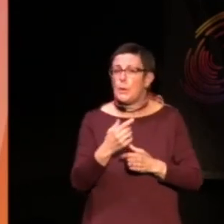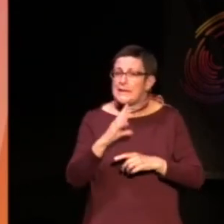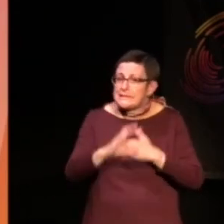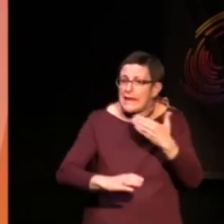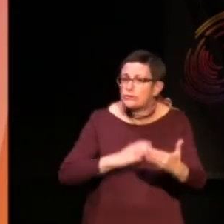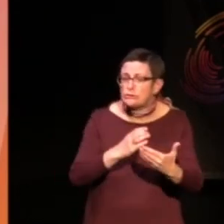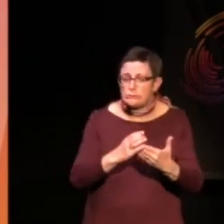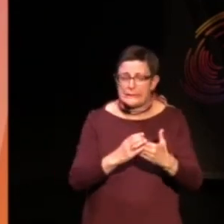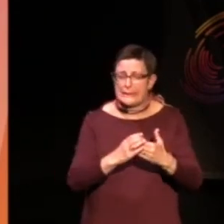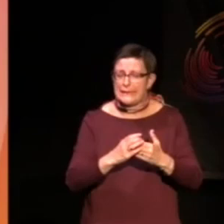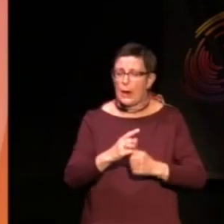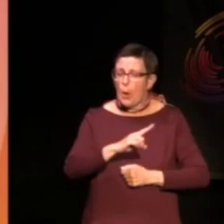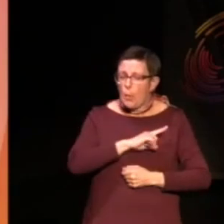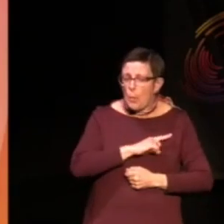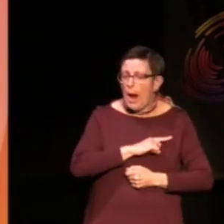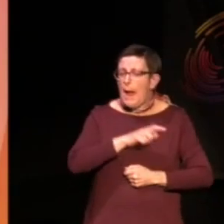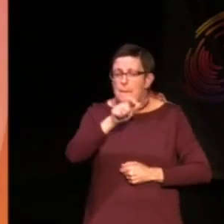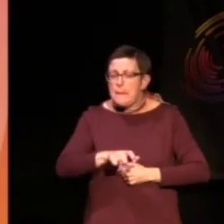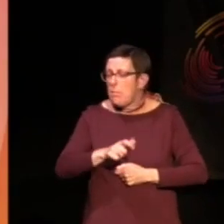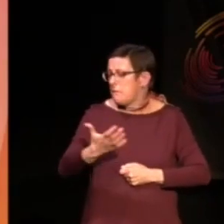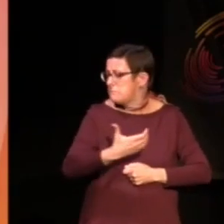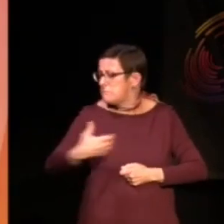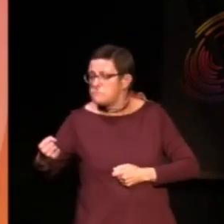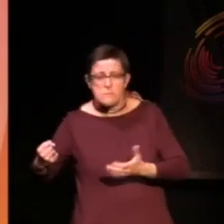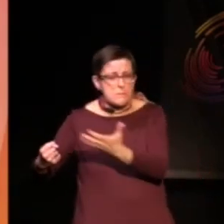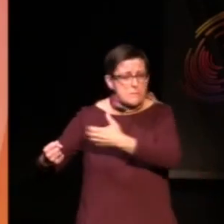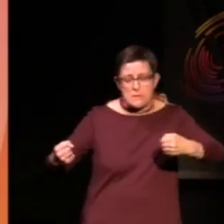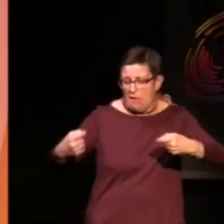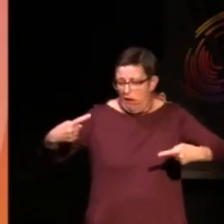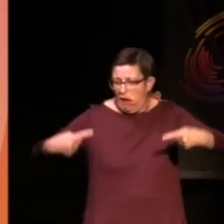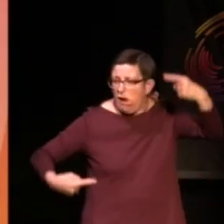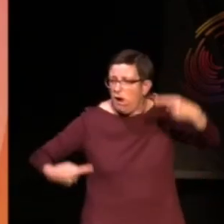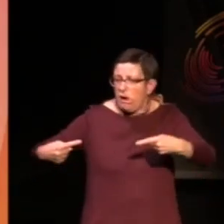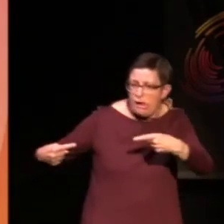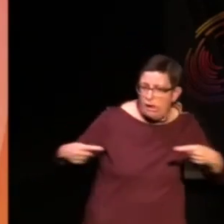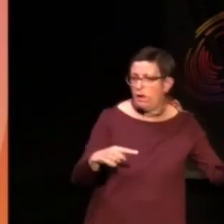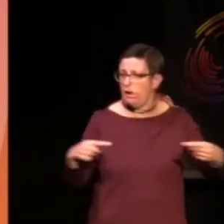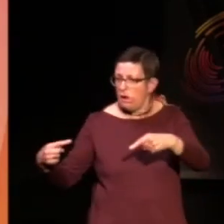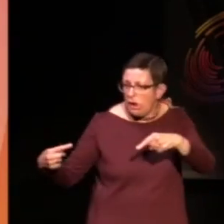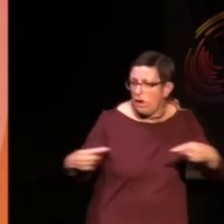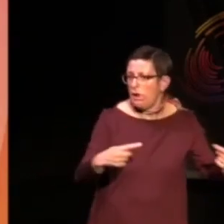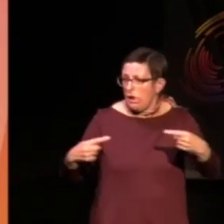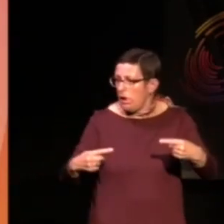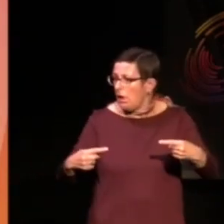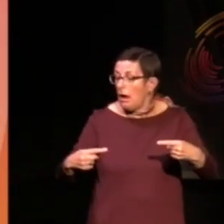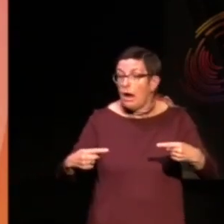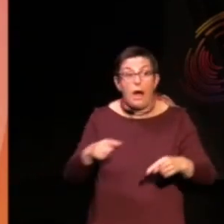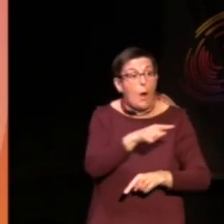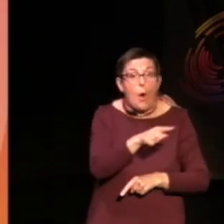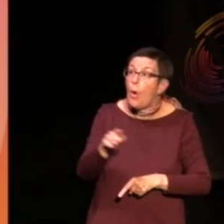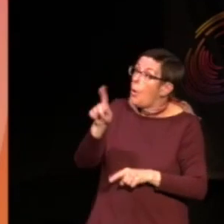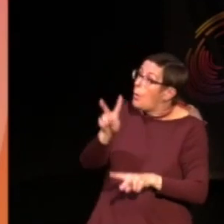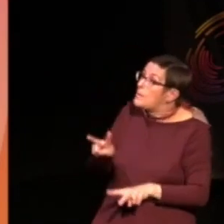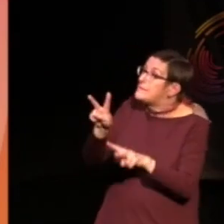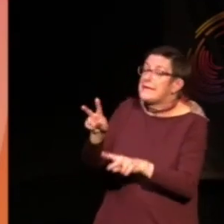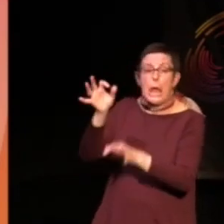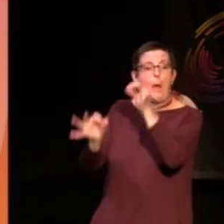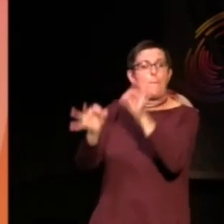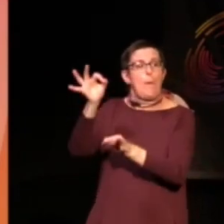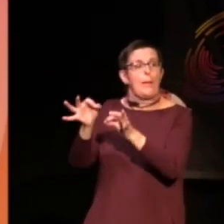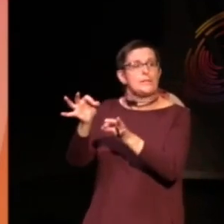polarization, warring, clashing epistemological tribes, rising populist authoritarianism,